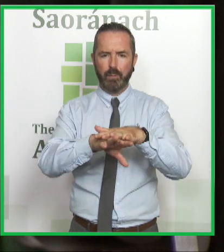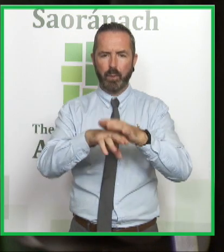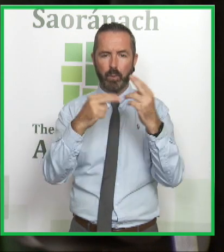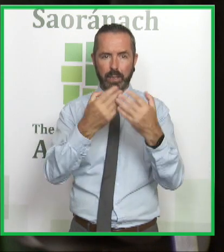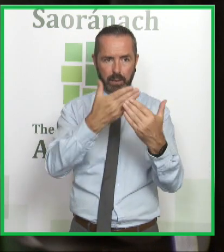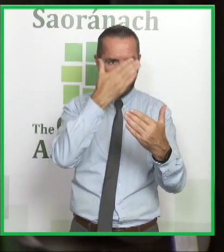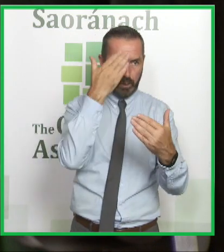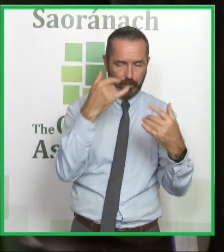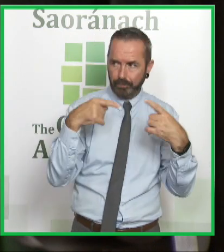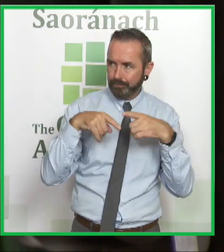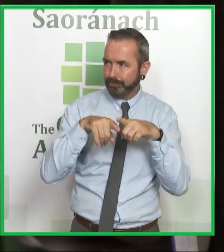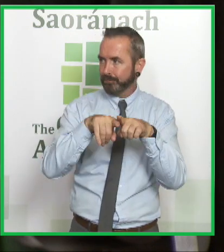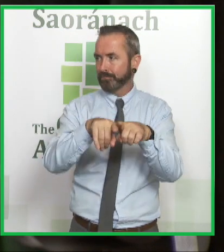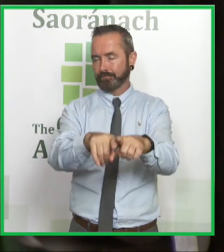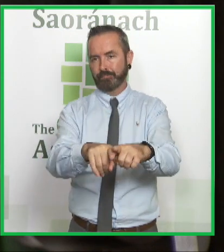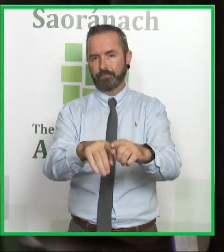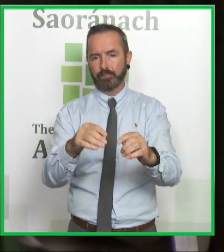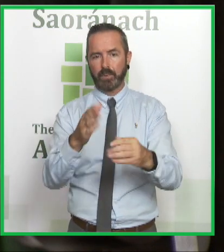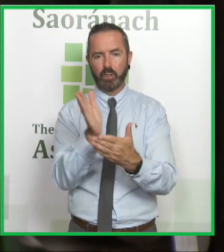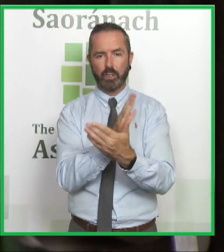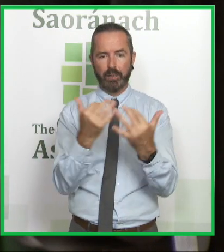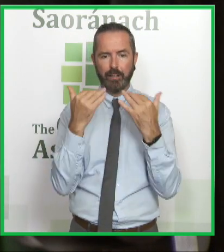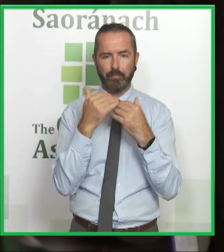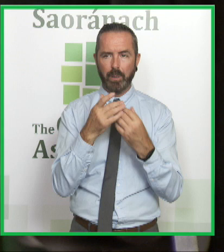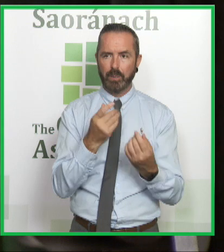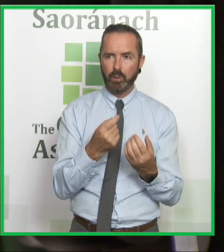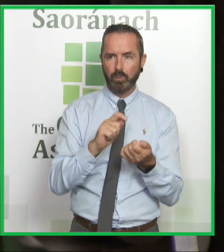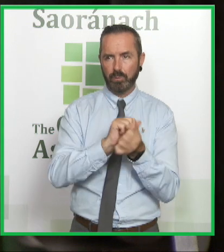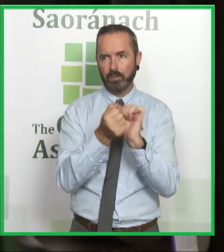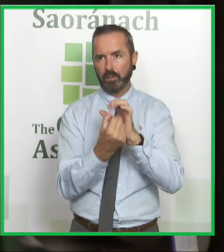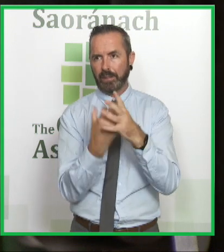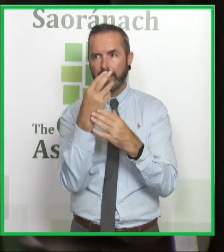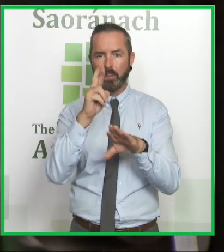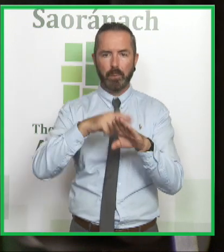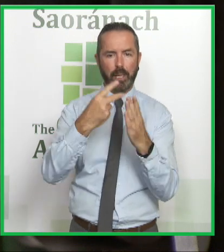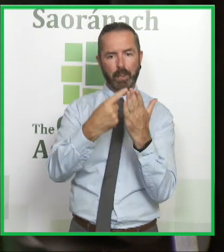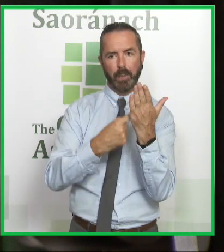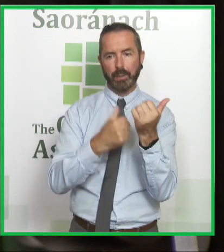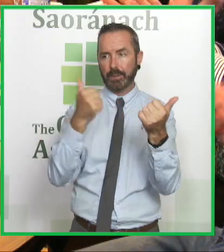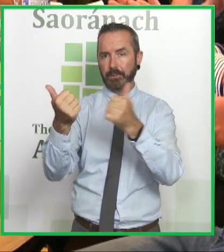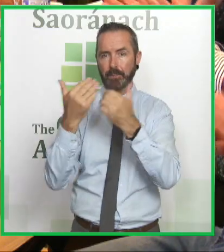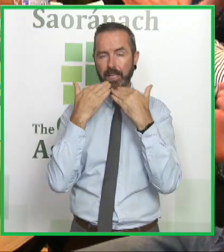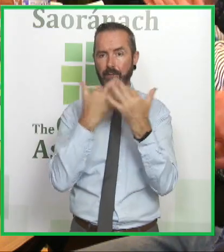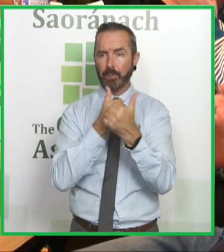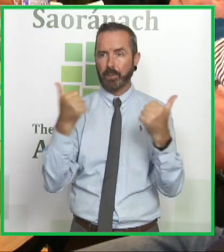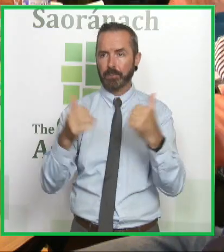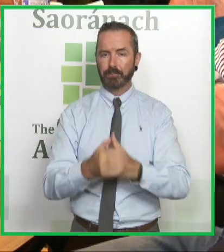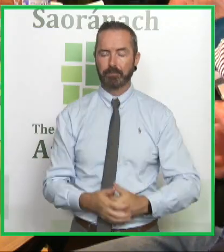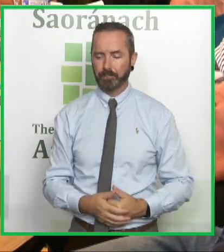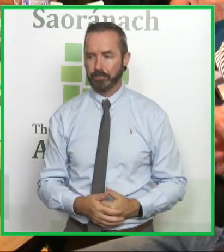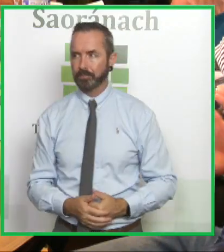learn in aligning our services and sharing our data to inform better policy. Thank you very much. Thank you.